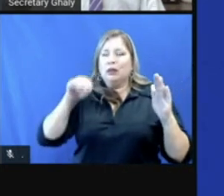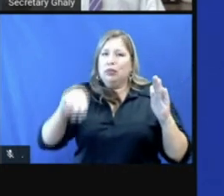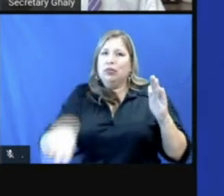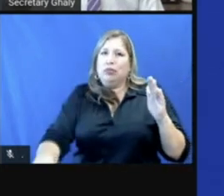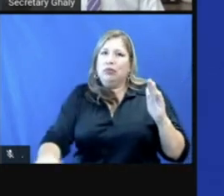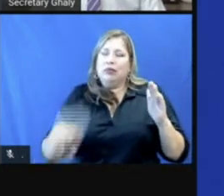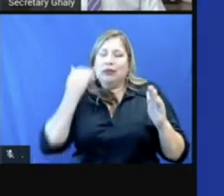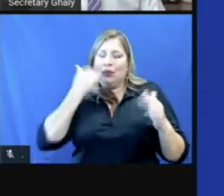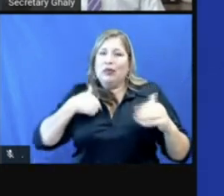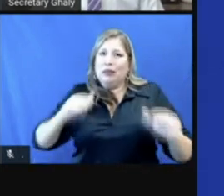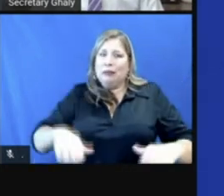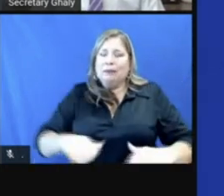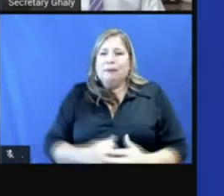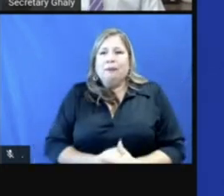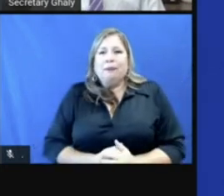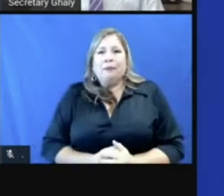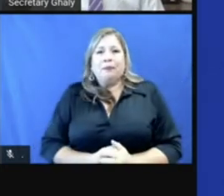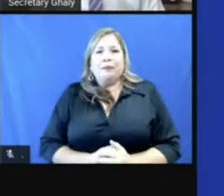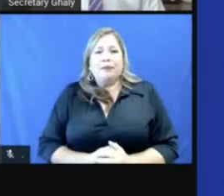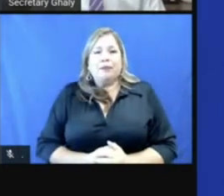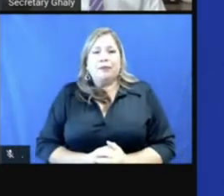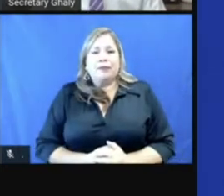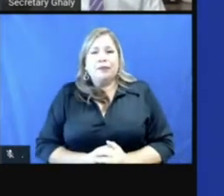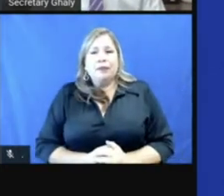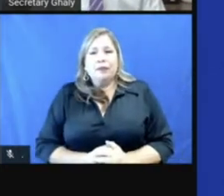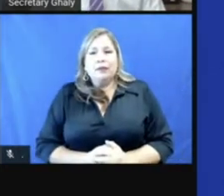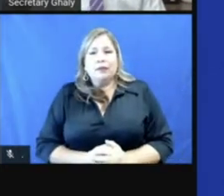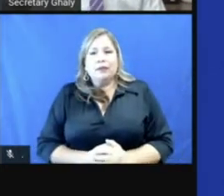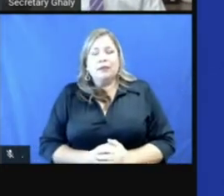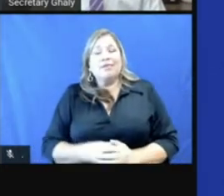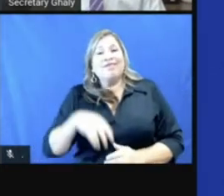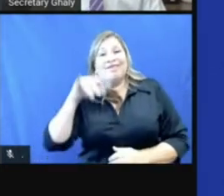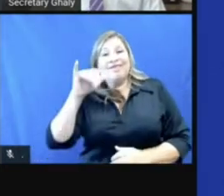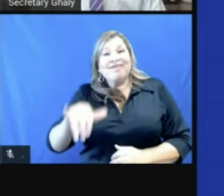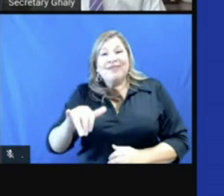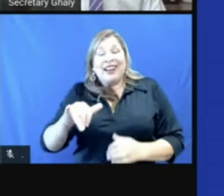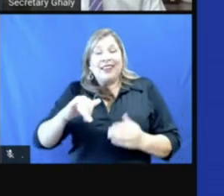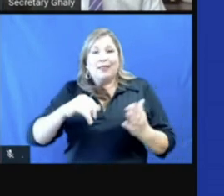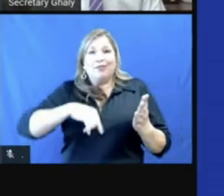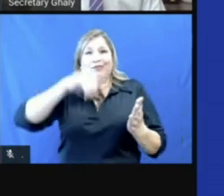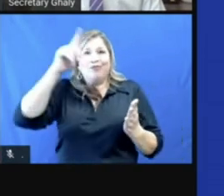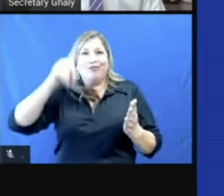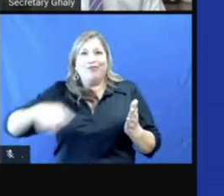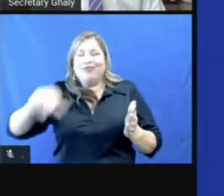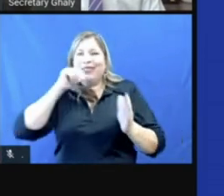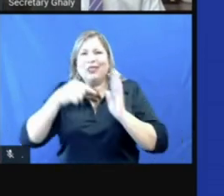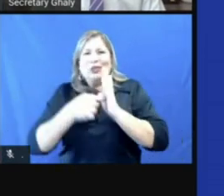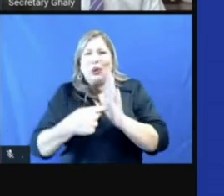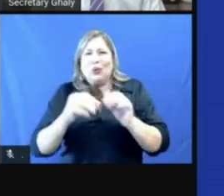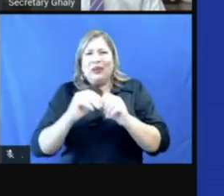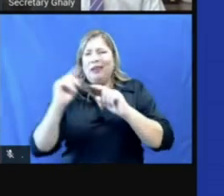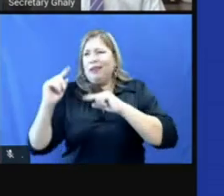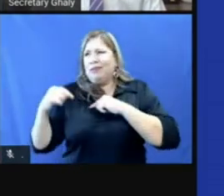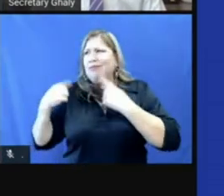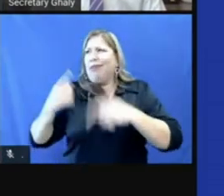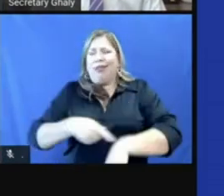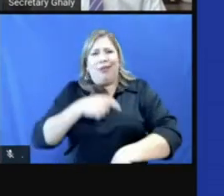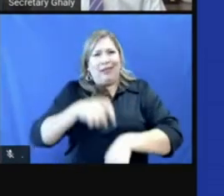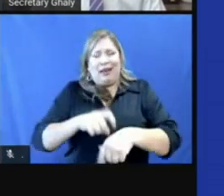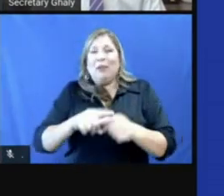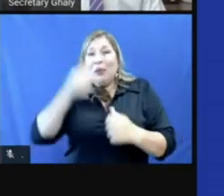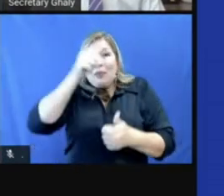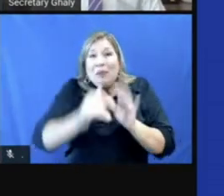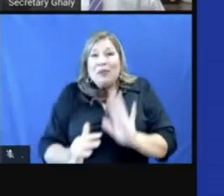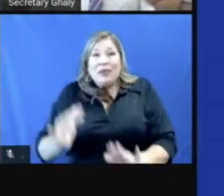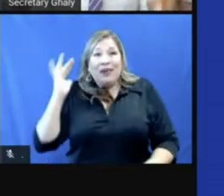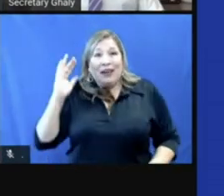way. This graph, we haven't shared it in many months, but we showed you back in March that